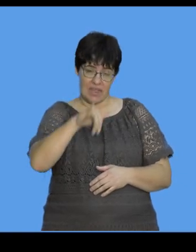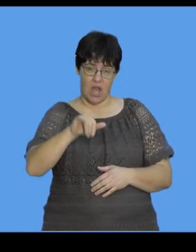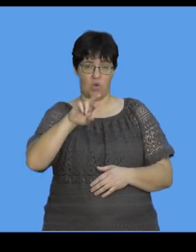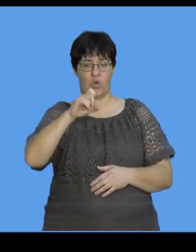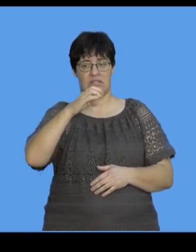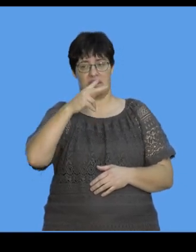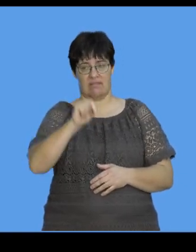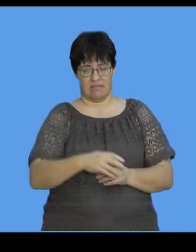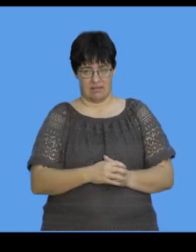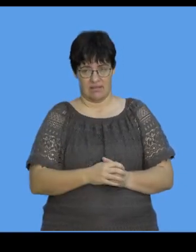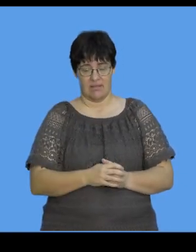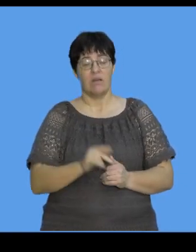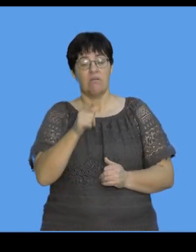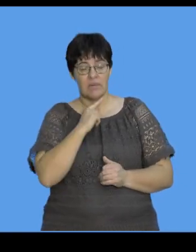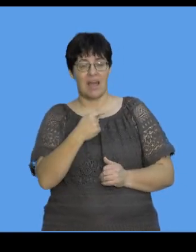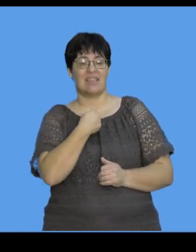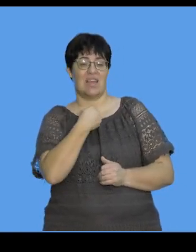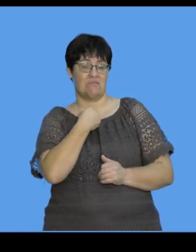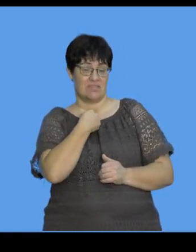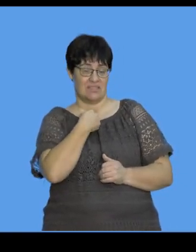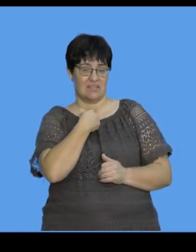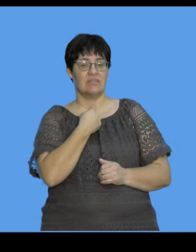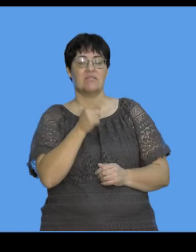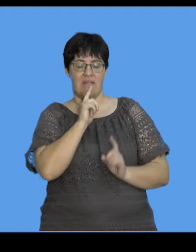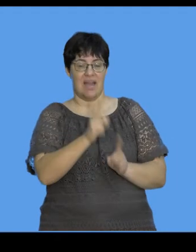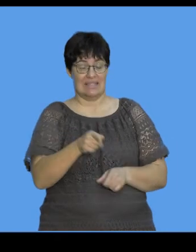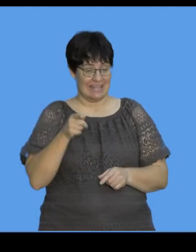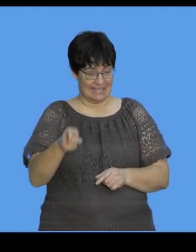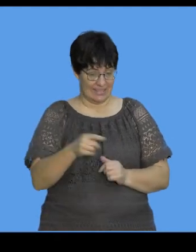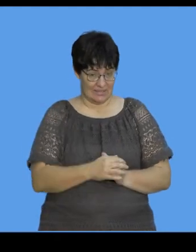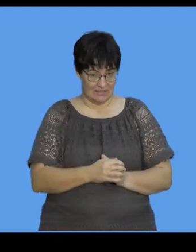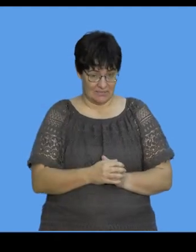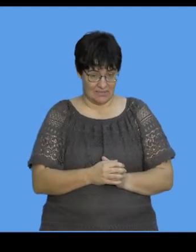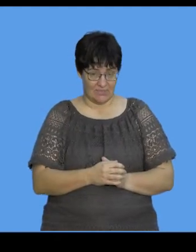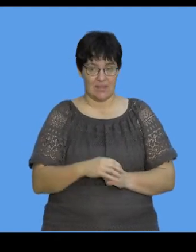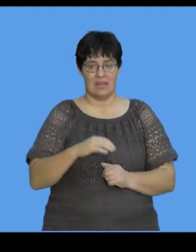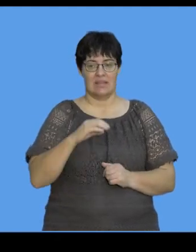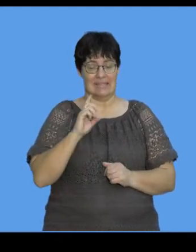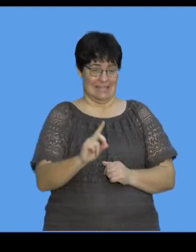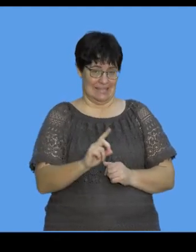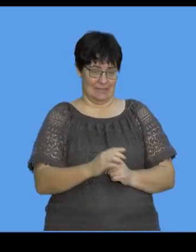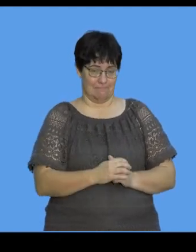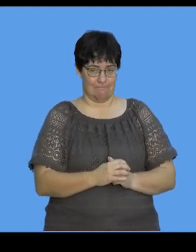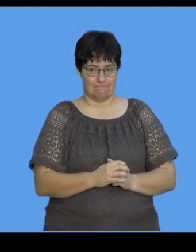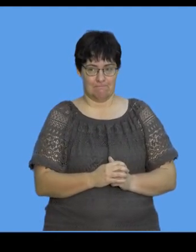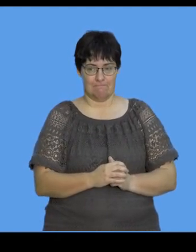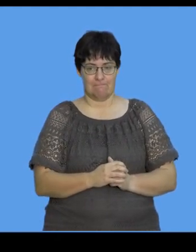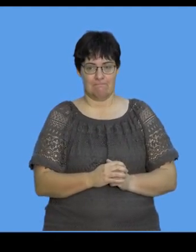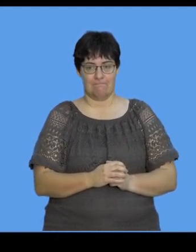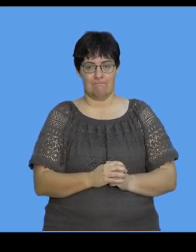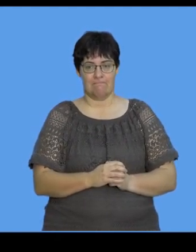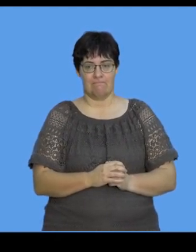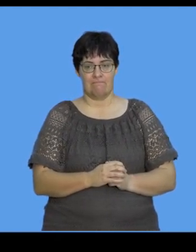Remember, for the thyroid gland, so your answer here would be number D, or letter